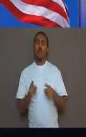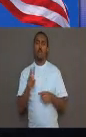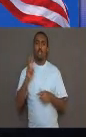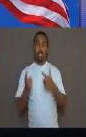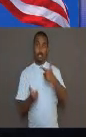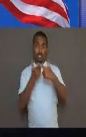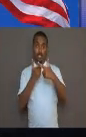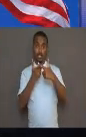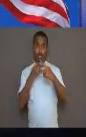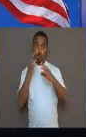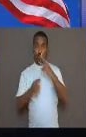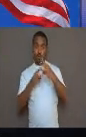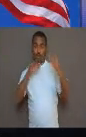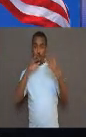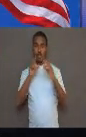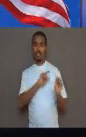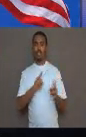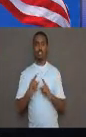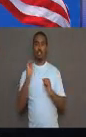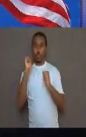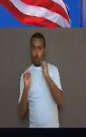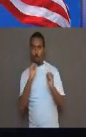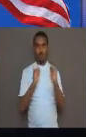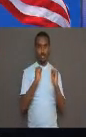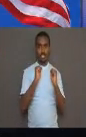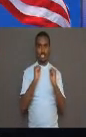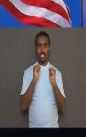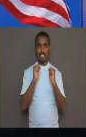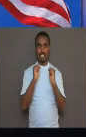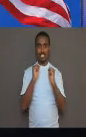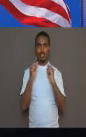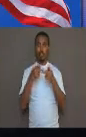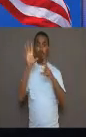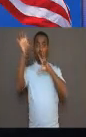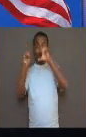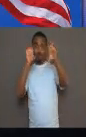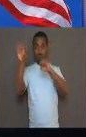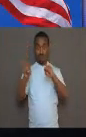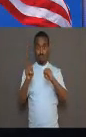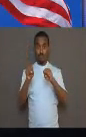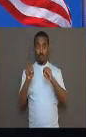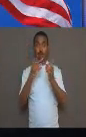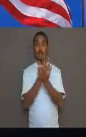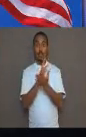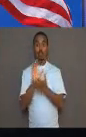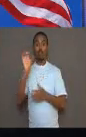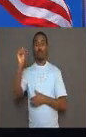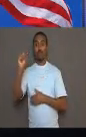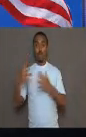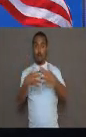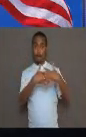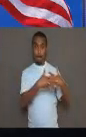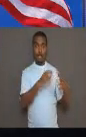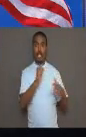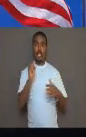as a competition, the space race, between the USA